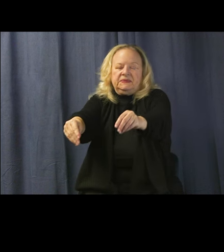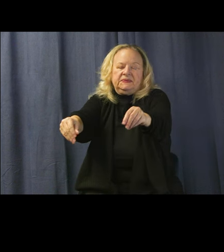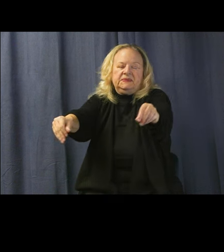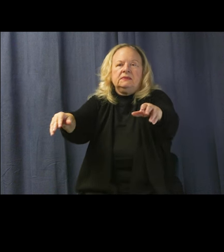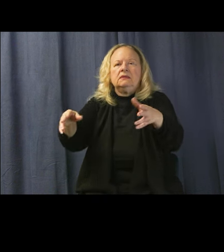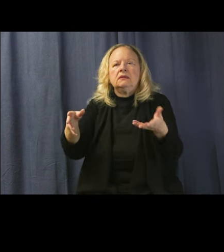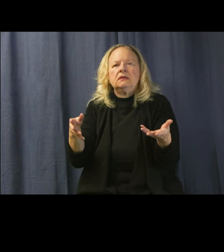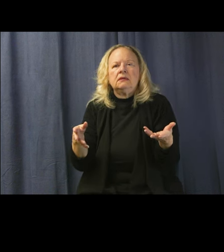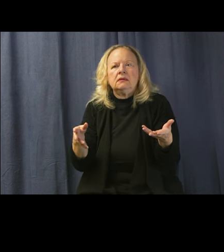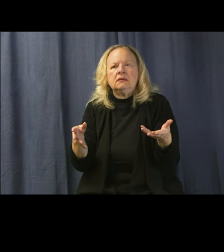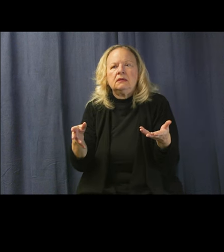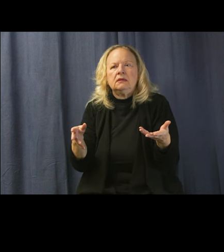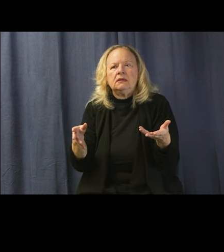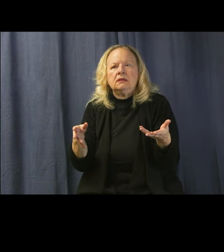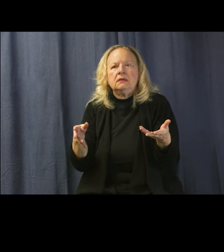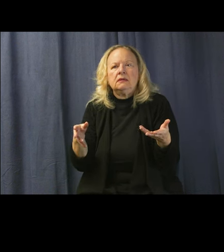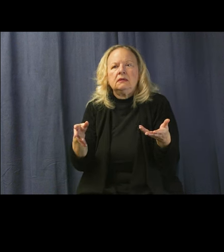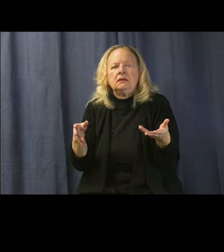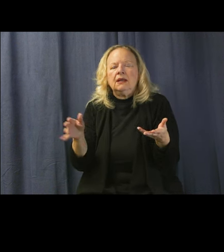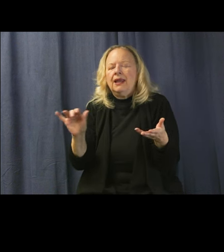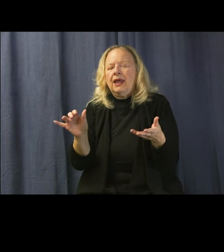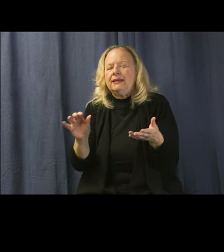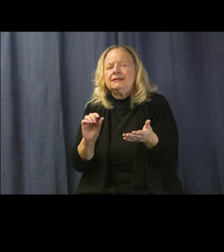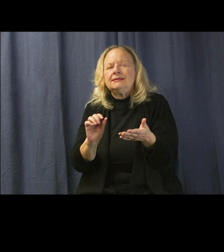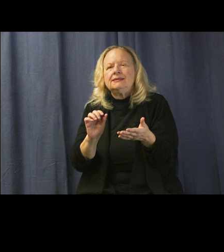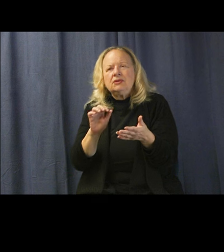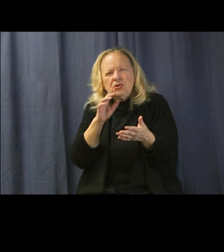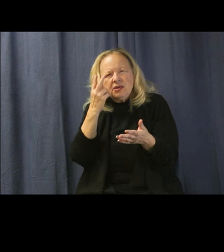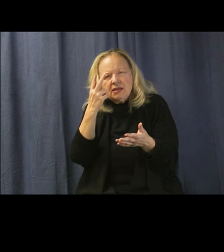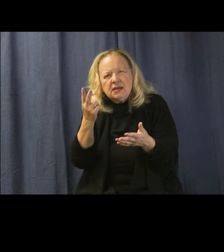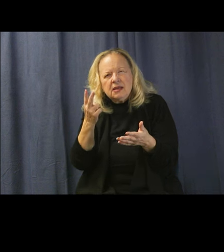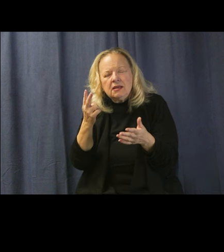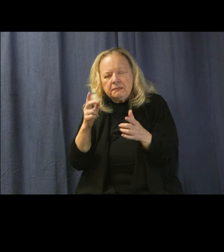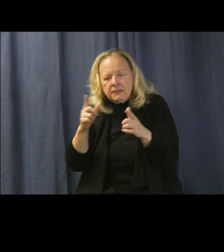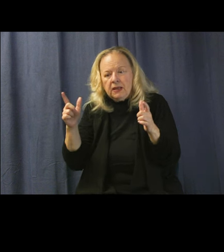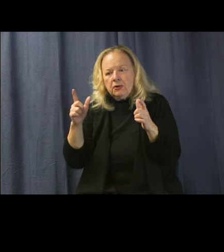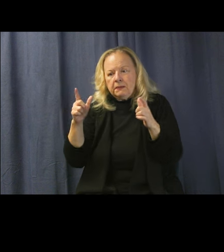the coastlands like fine dust. Are you seeing the